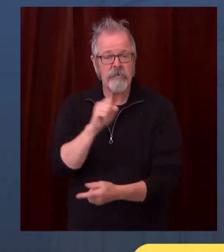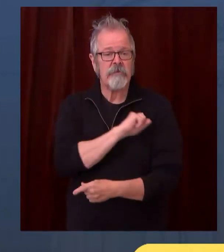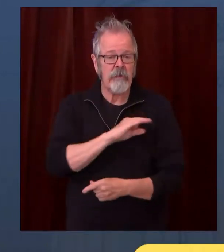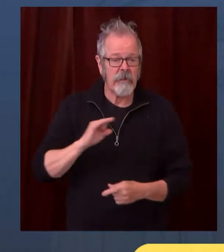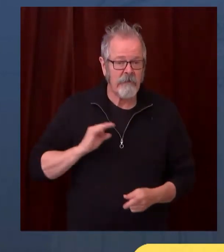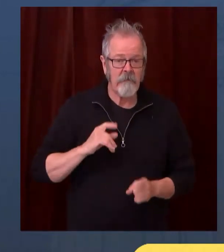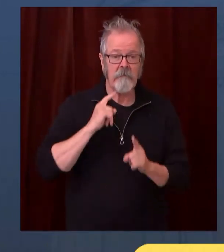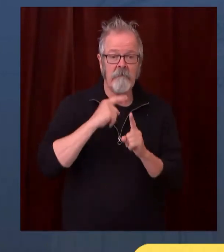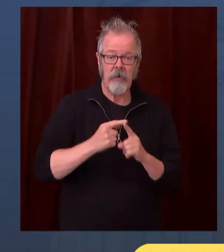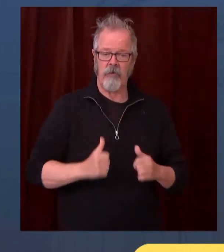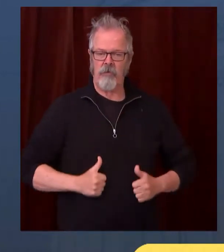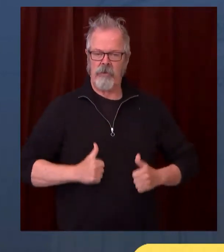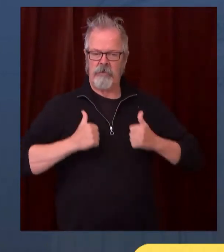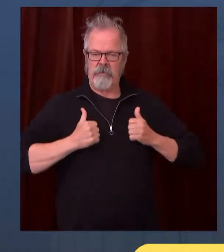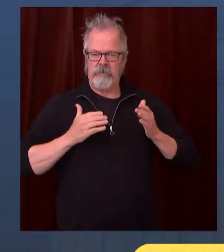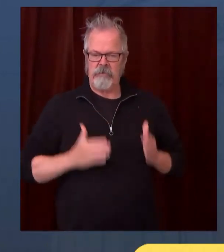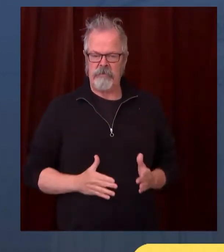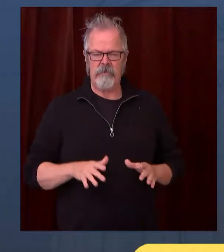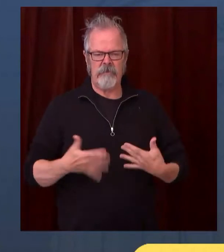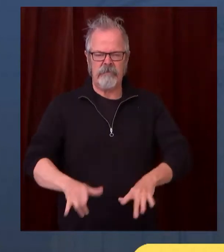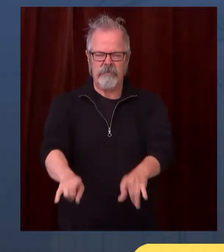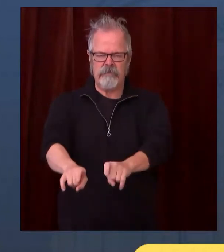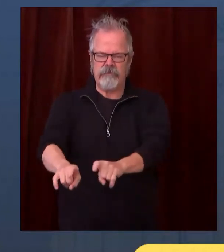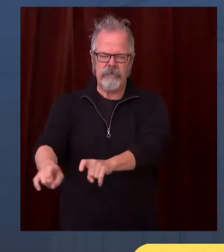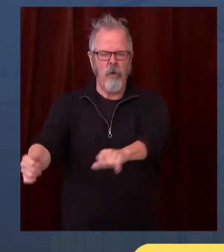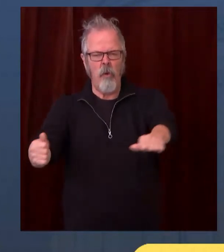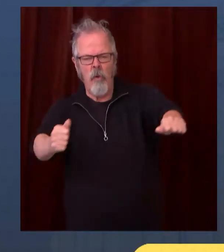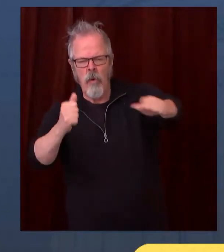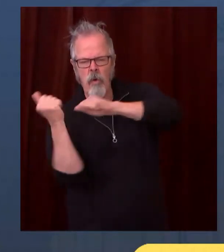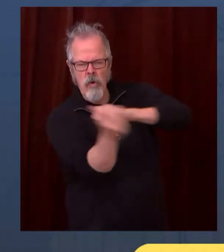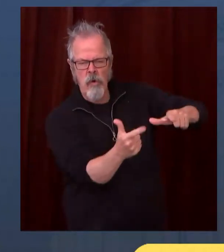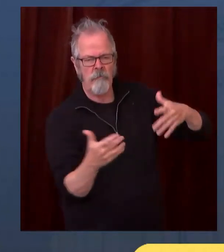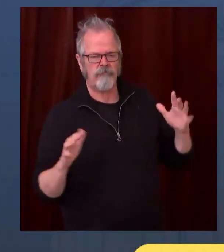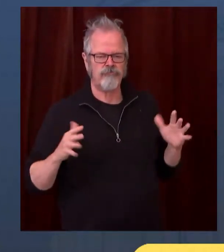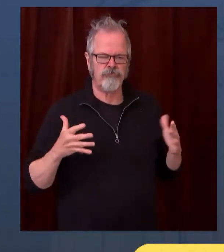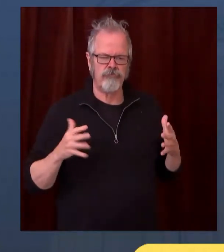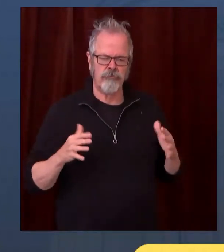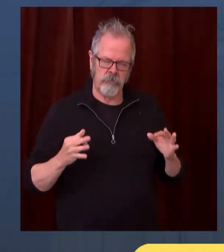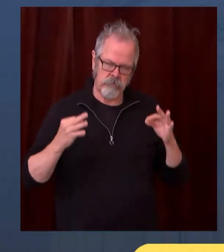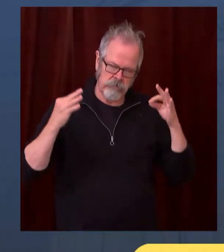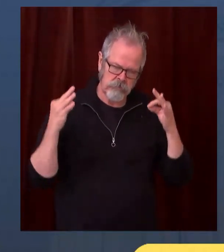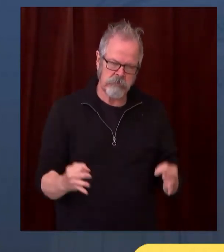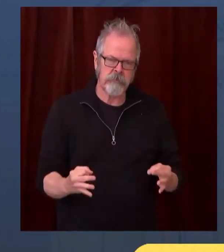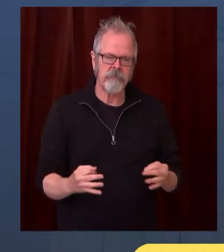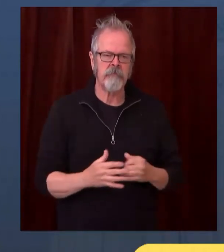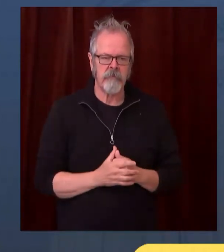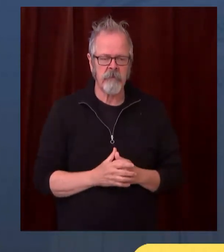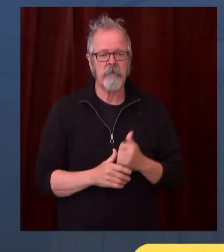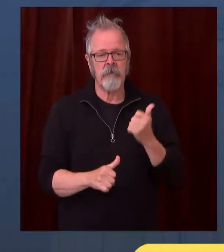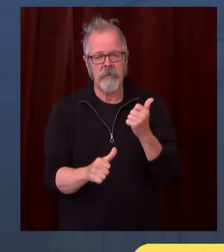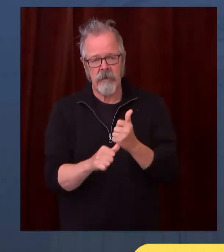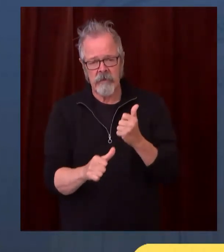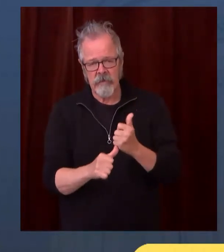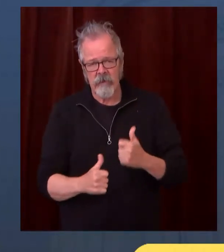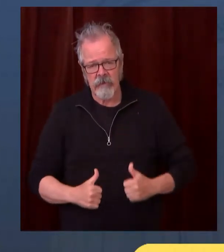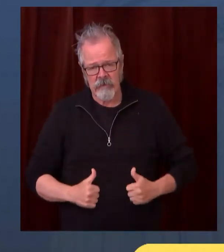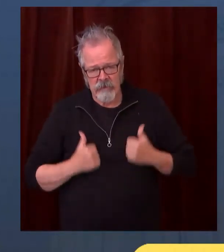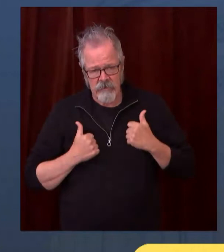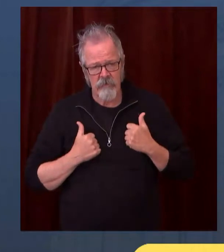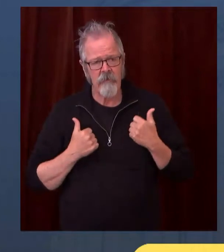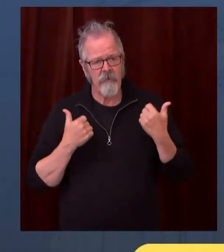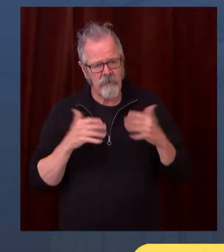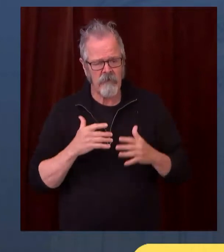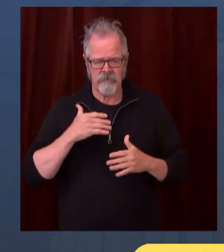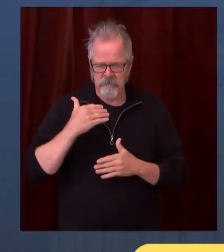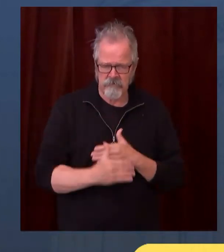and are in process right now with the remainder of assisted living facilities. Once that's done, we